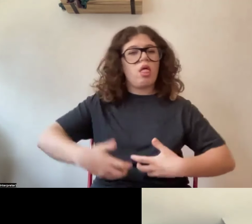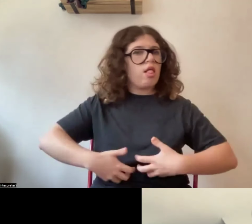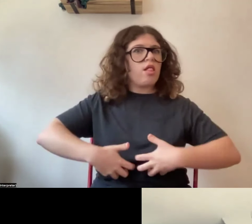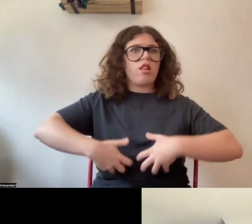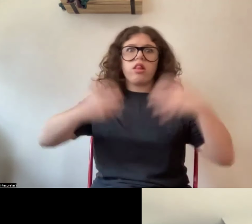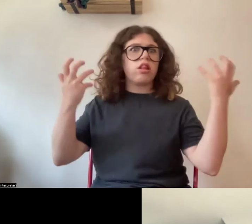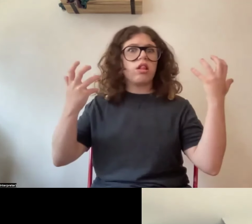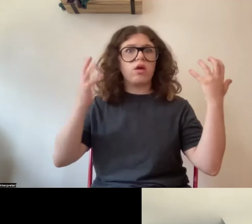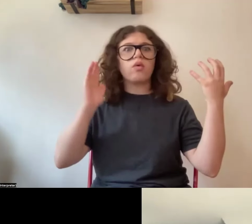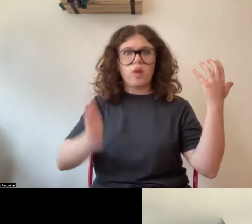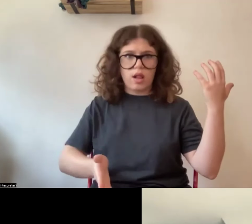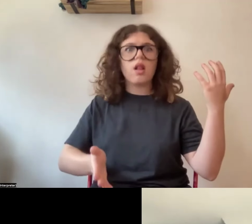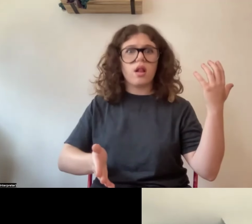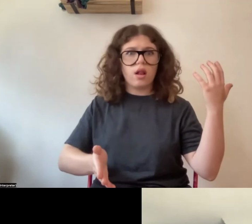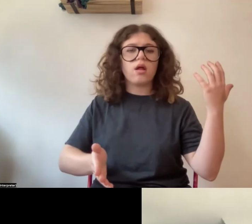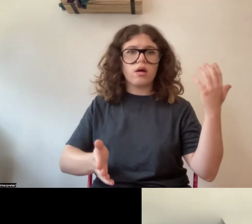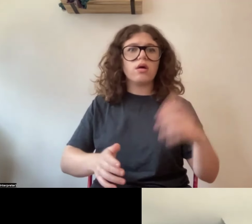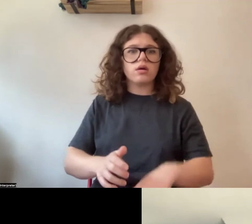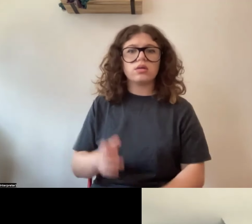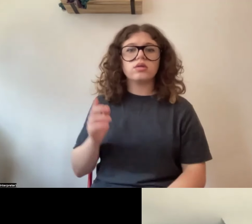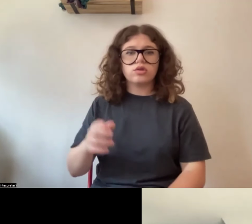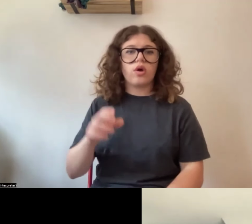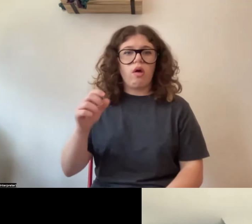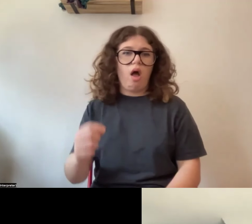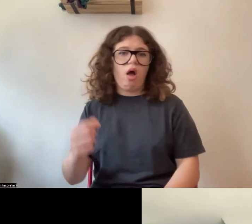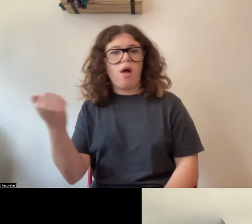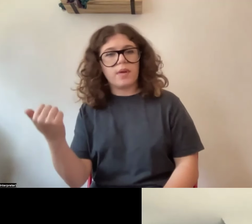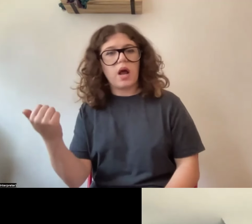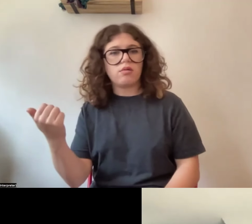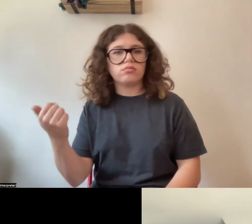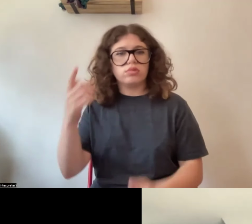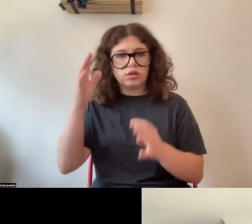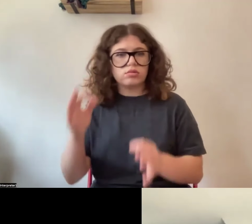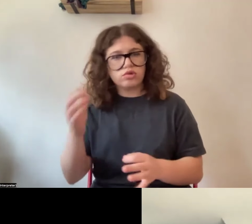there's an opt-out provision for those parents who really don't want their children to participate.